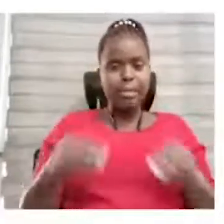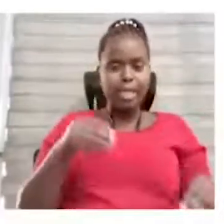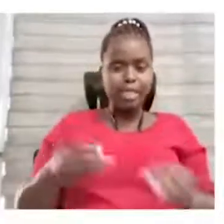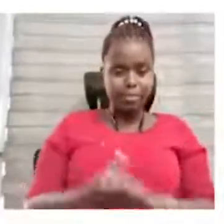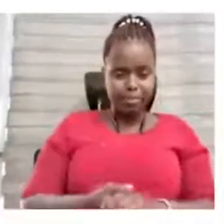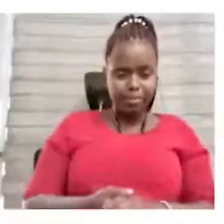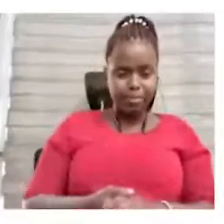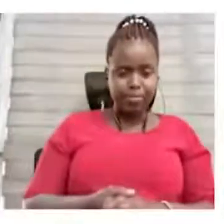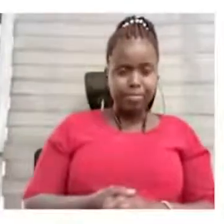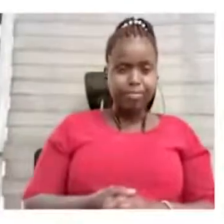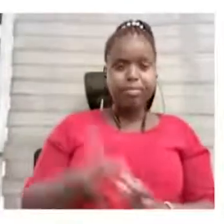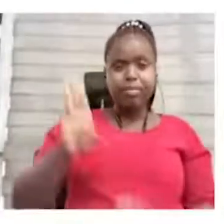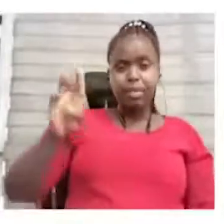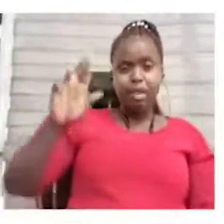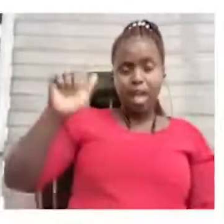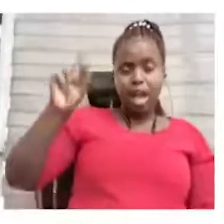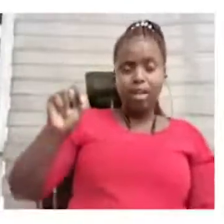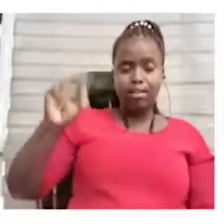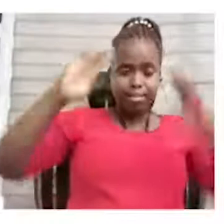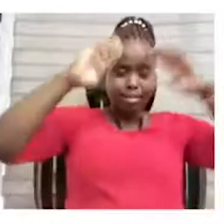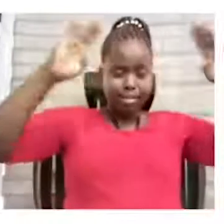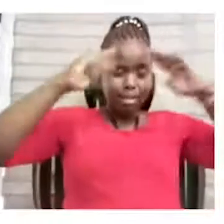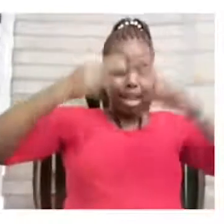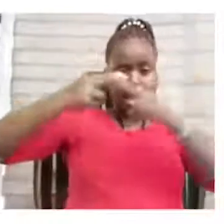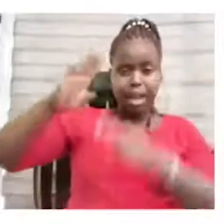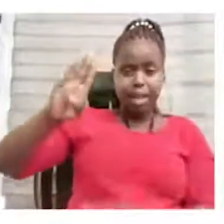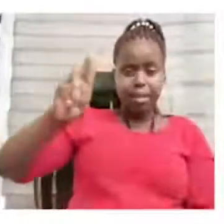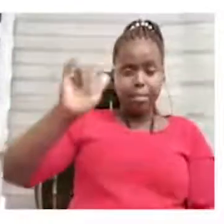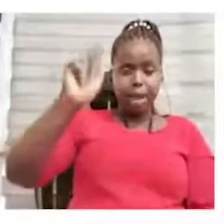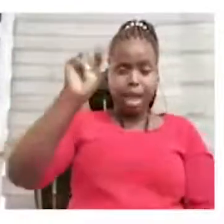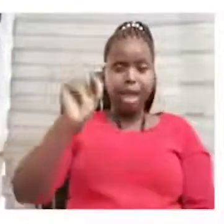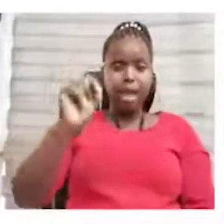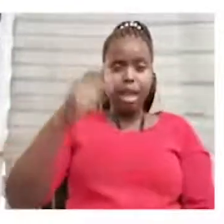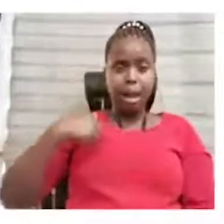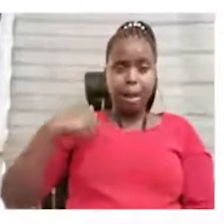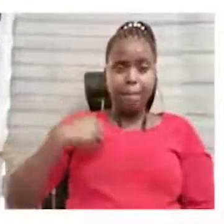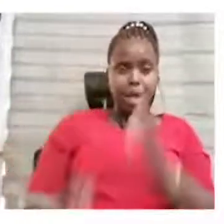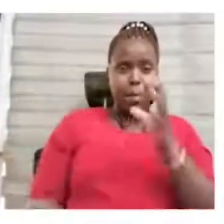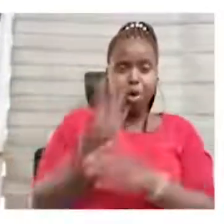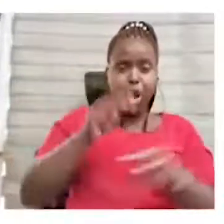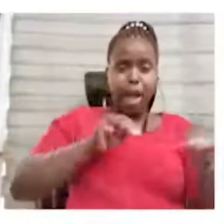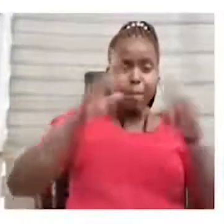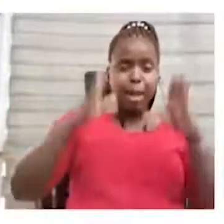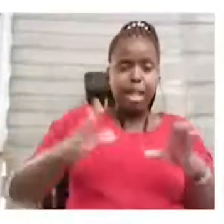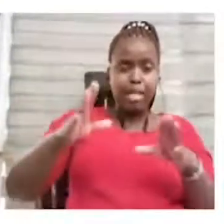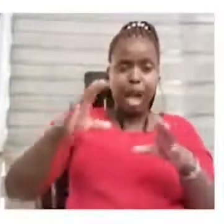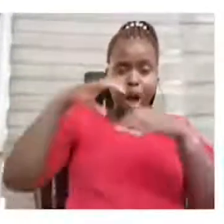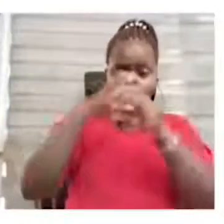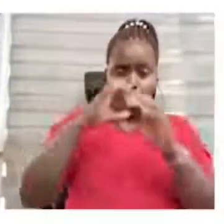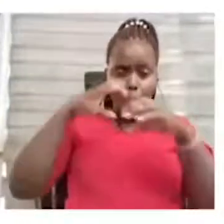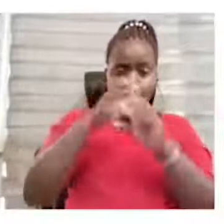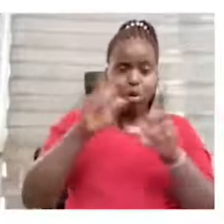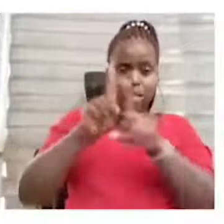Brian? Hello, everybody. My name is Brian Kemler. I'm a product manager at Google, and I work on Android accessibility.